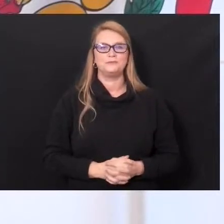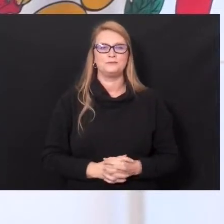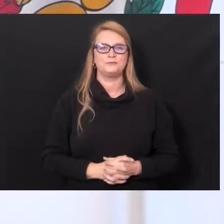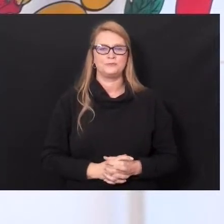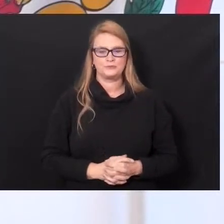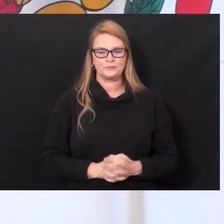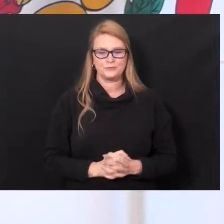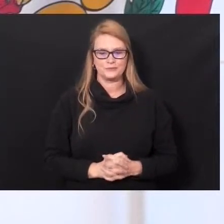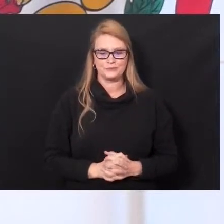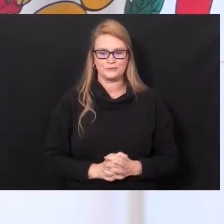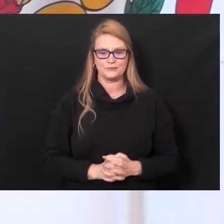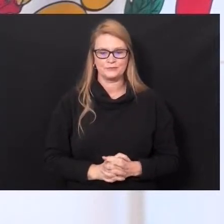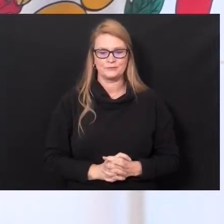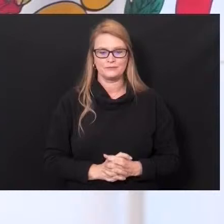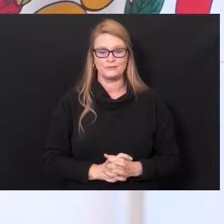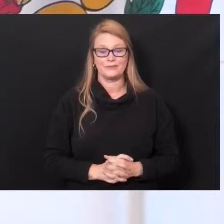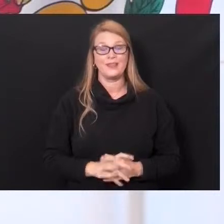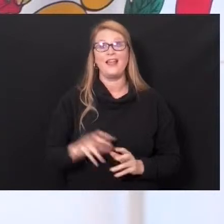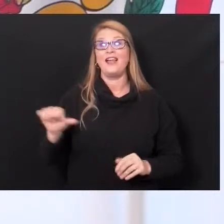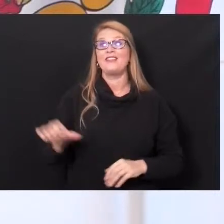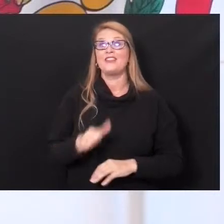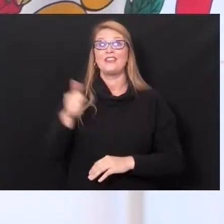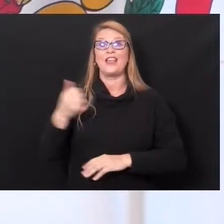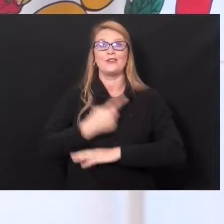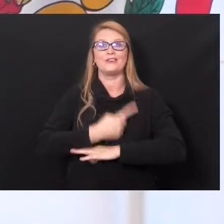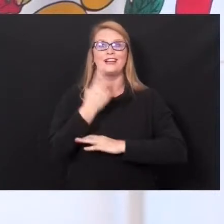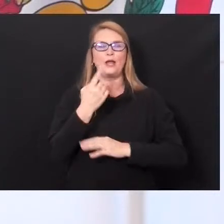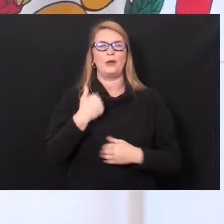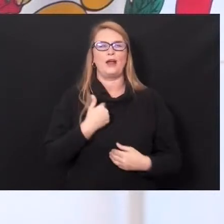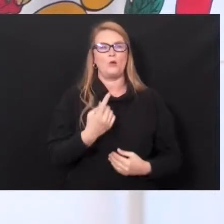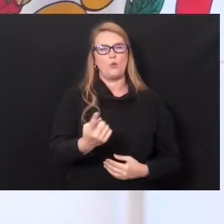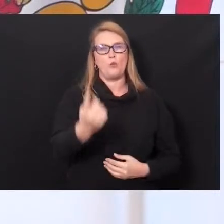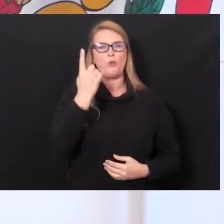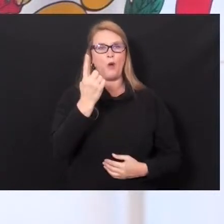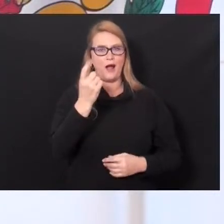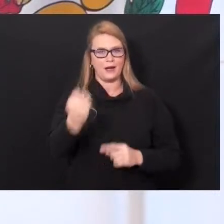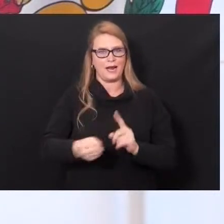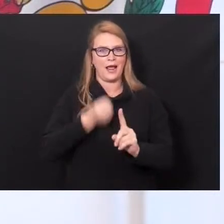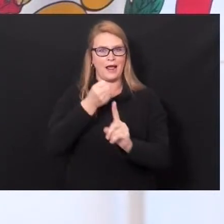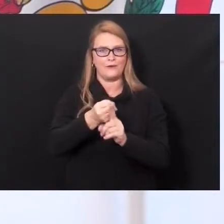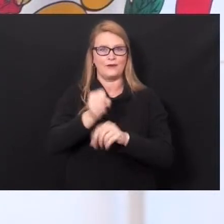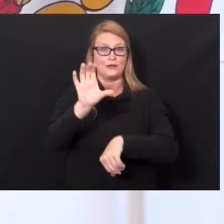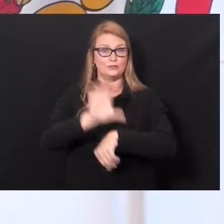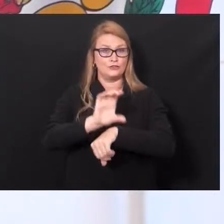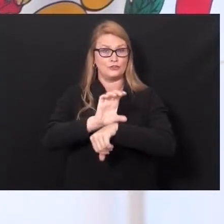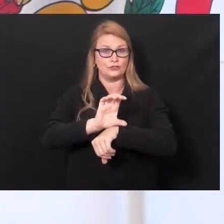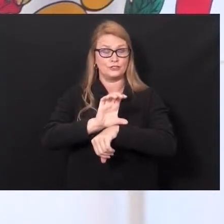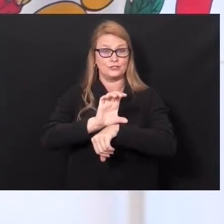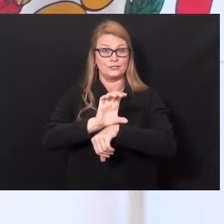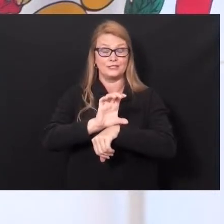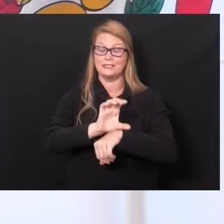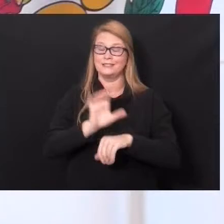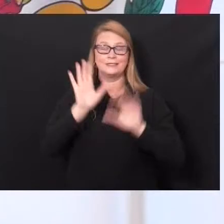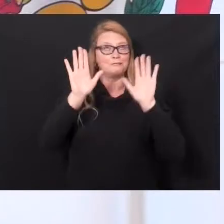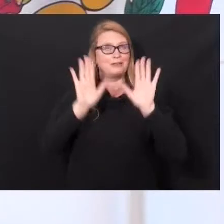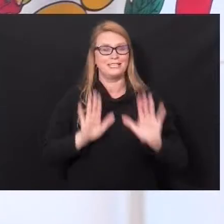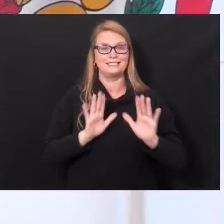Get this one. I said it the other day, we have 1 active outbreak in our church community. It's